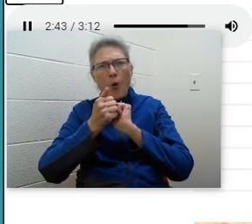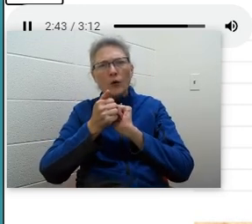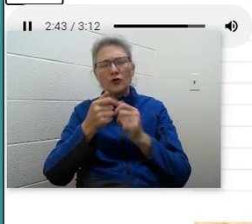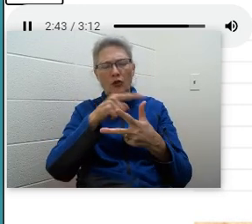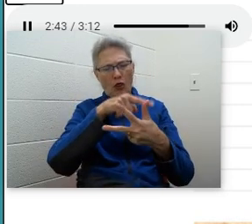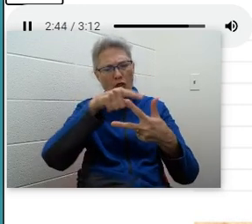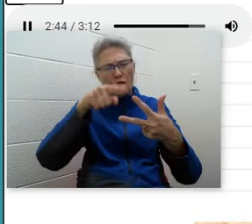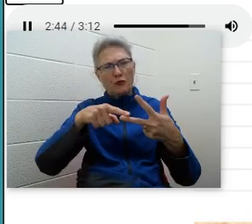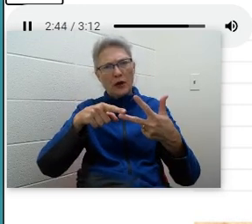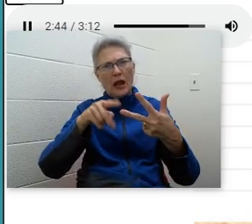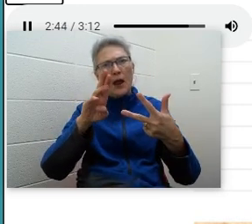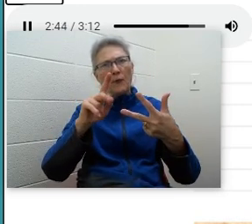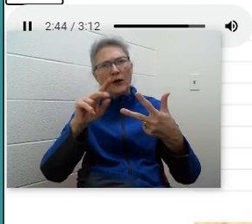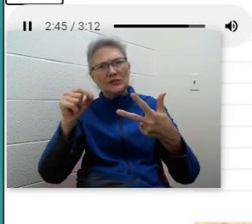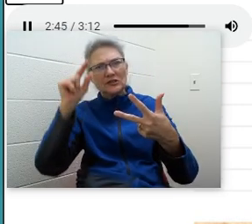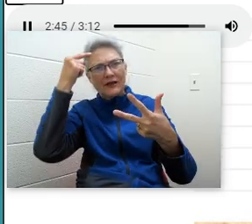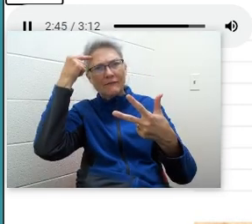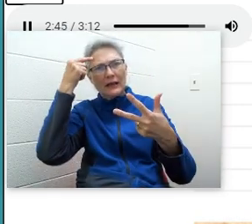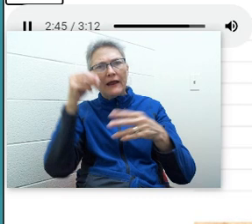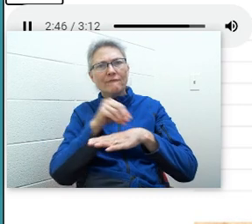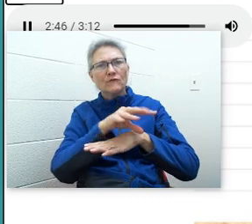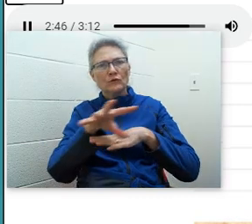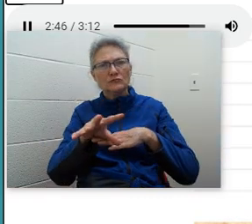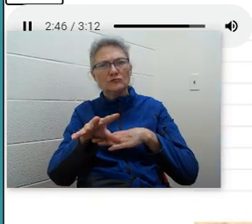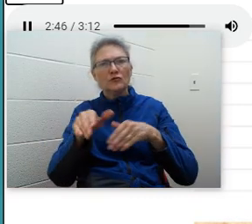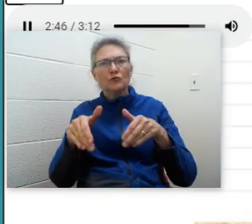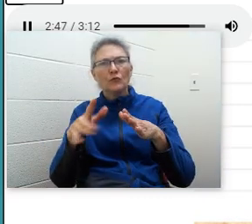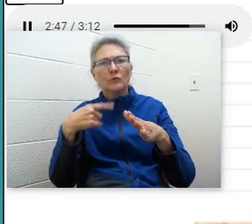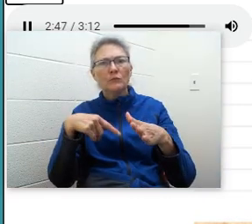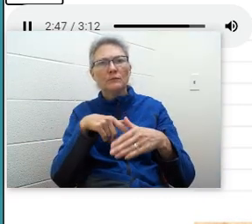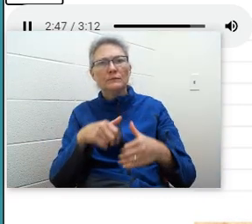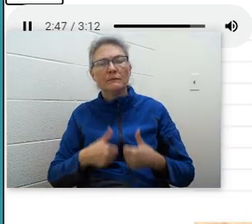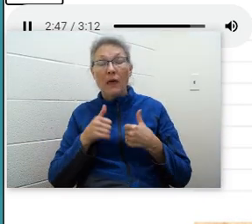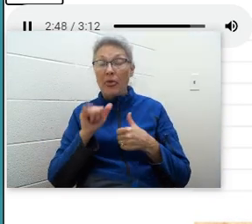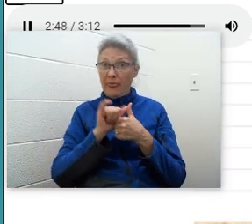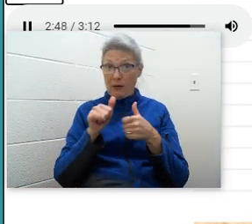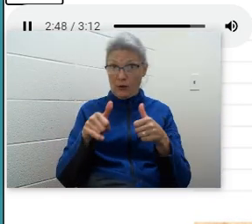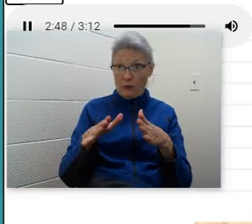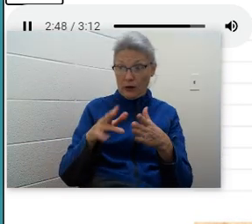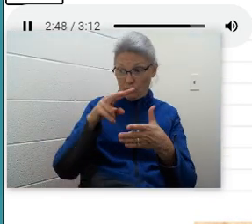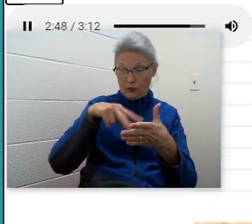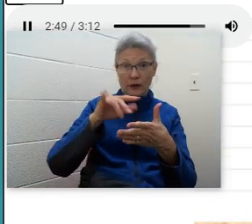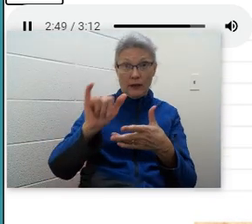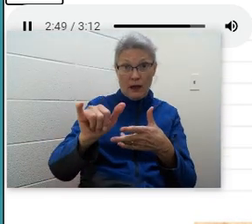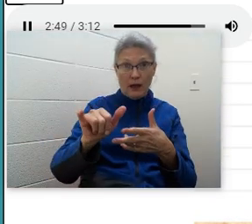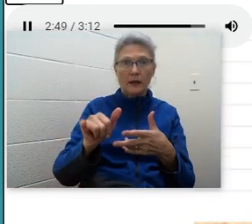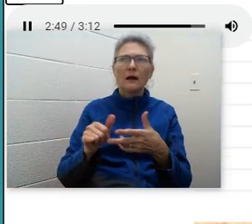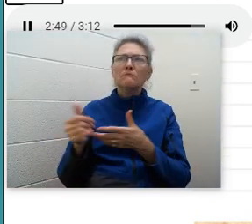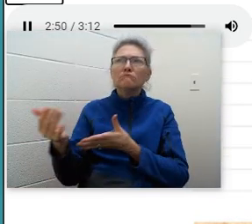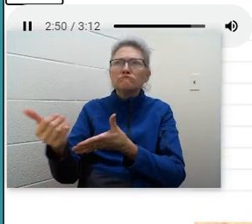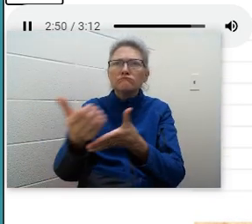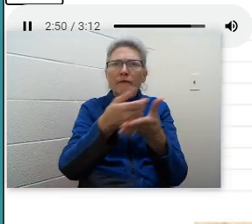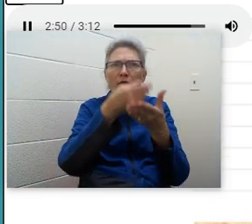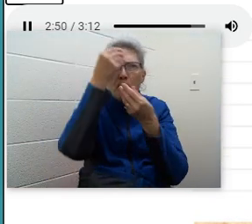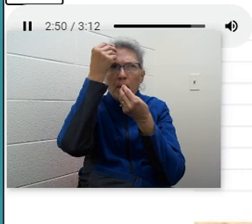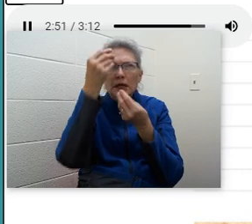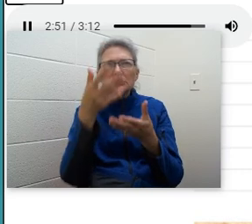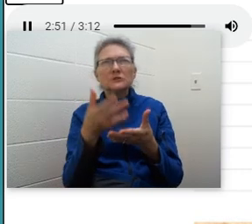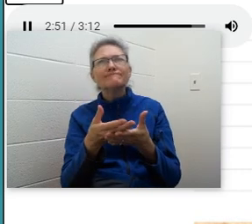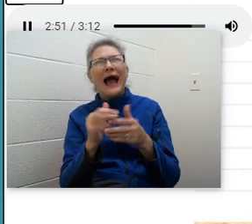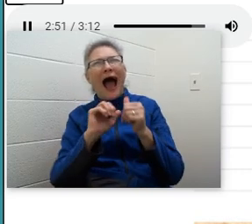3 branches of government influence the way we live? That way, when I'm reading this, I can gather information